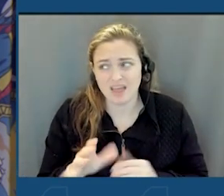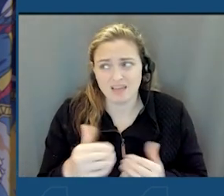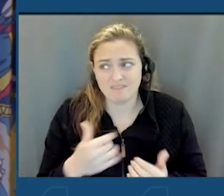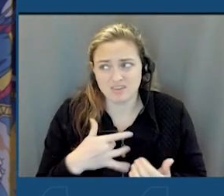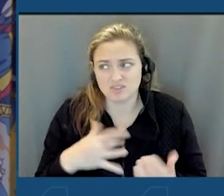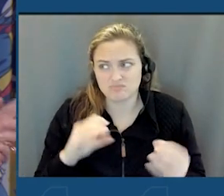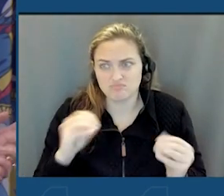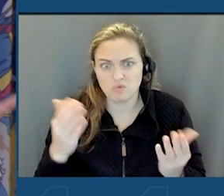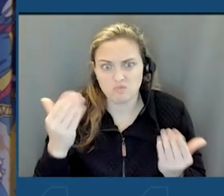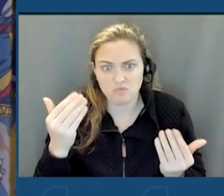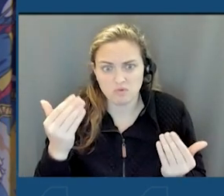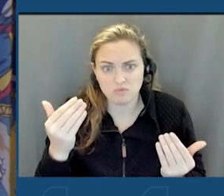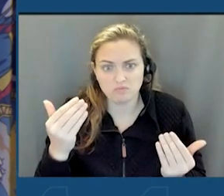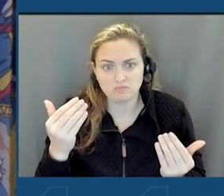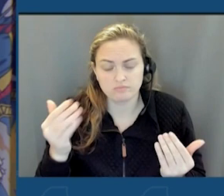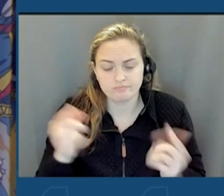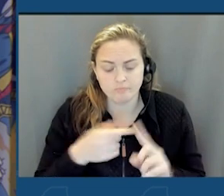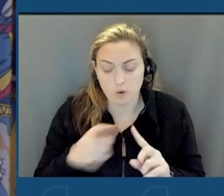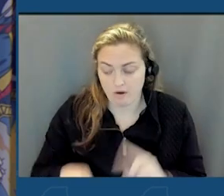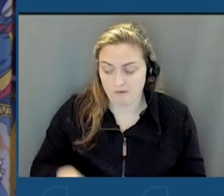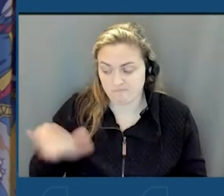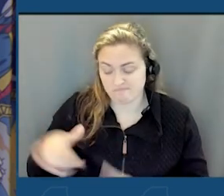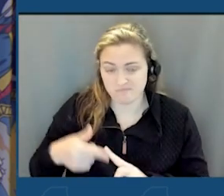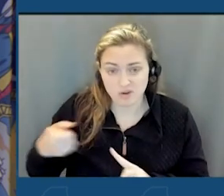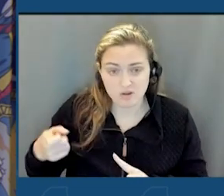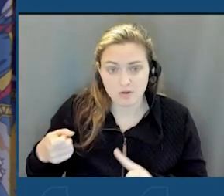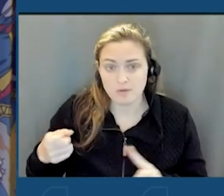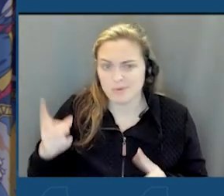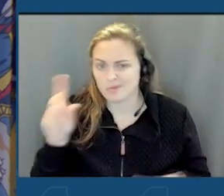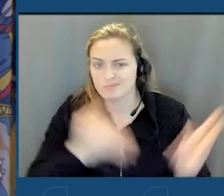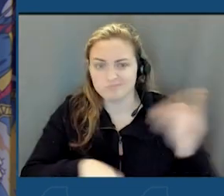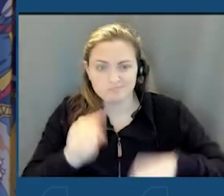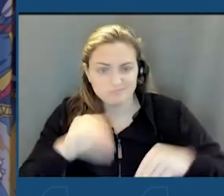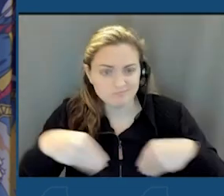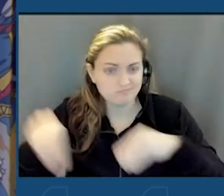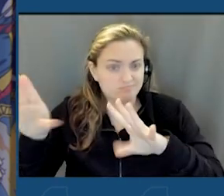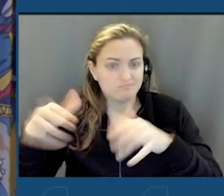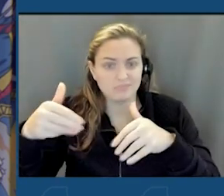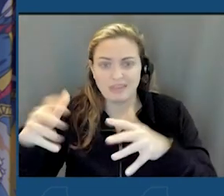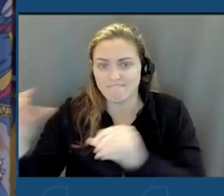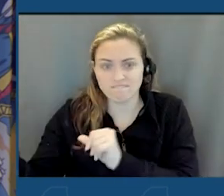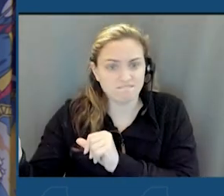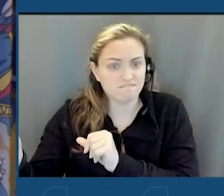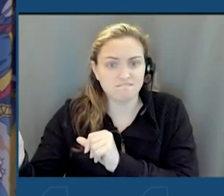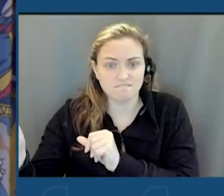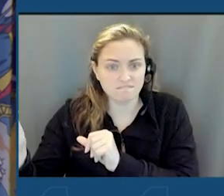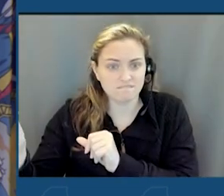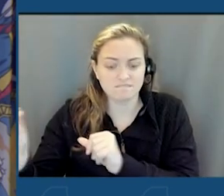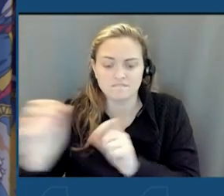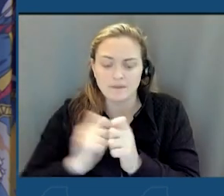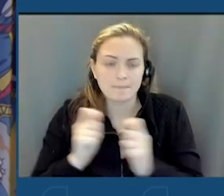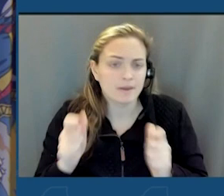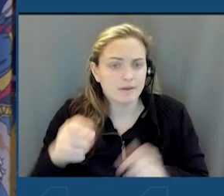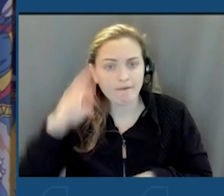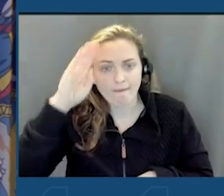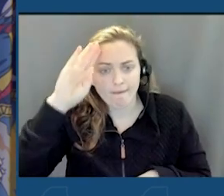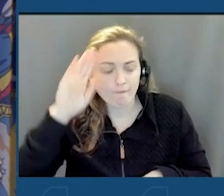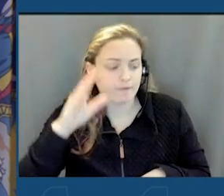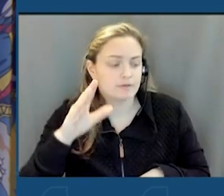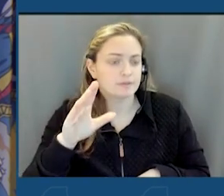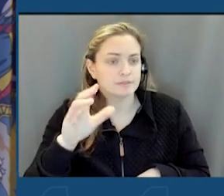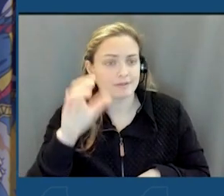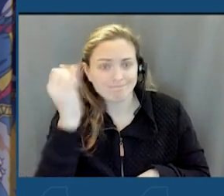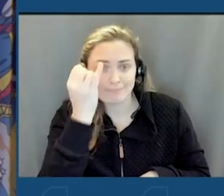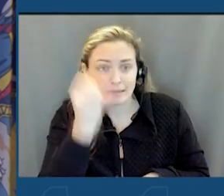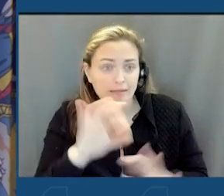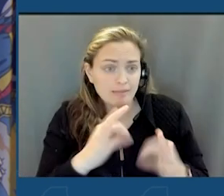guarantee you, just like up where I'm from, right here, people packed up. All my siblings, big Irish Catholic family. I'm the only one left in New York.